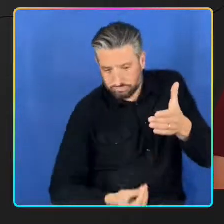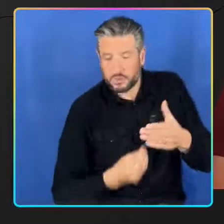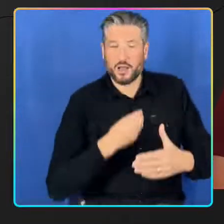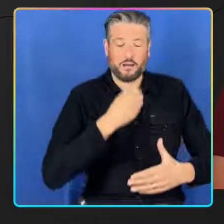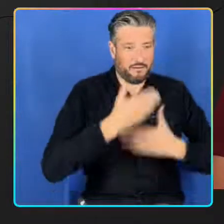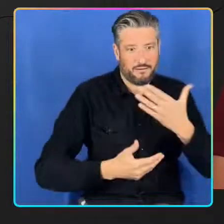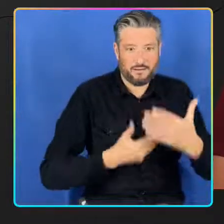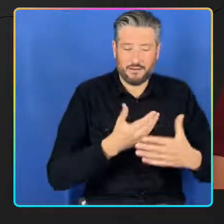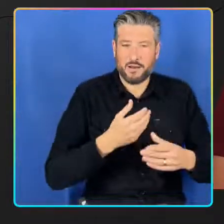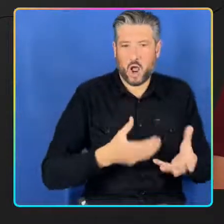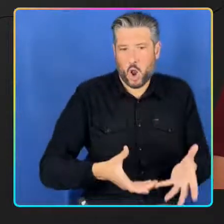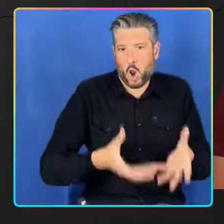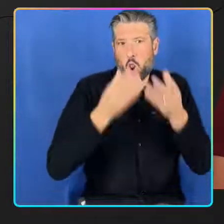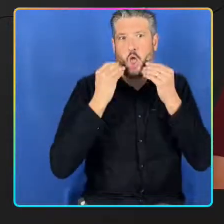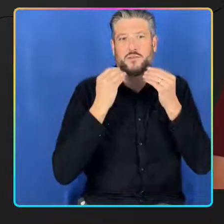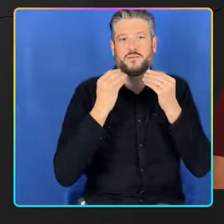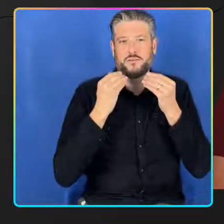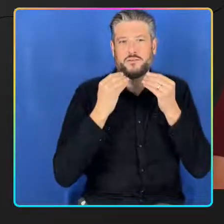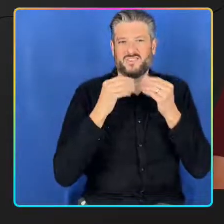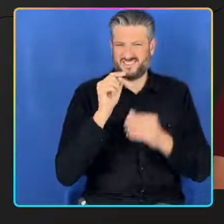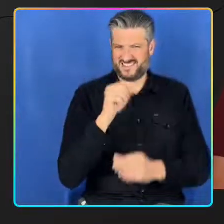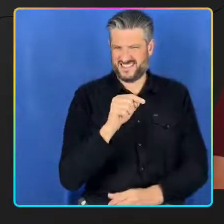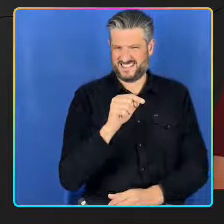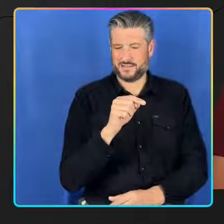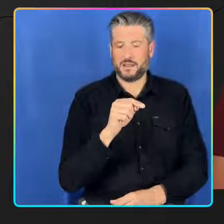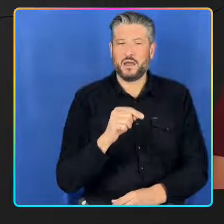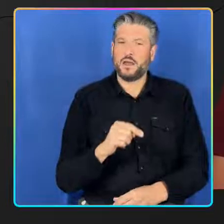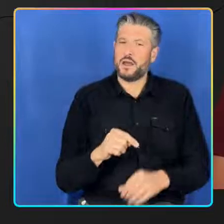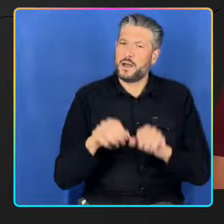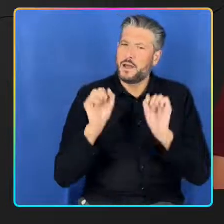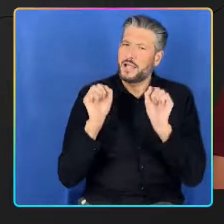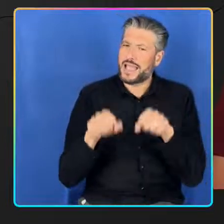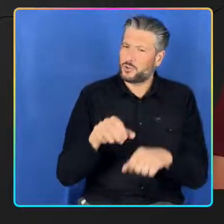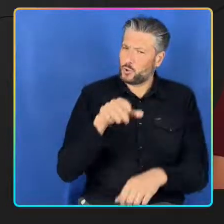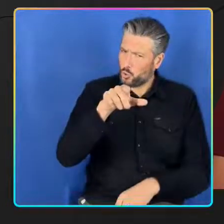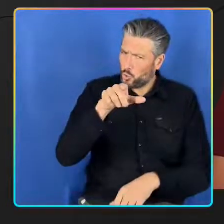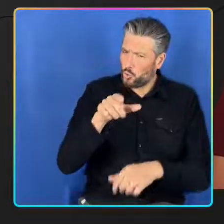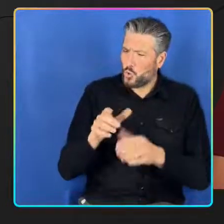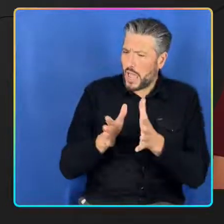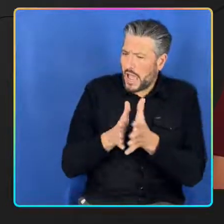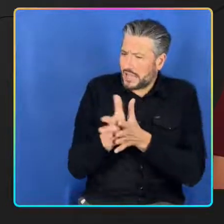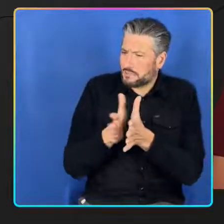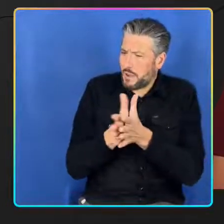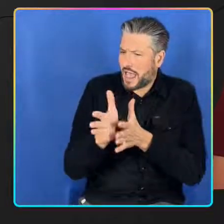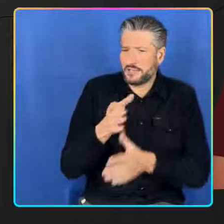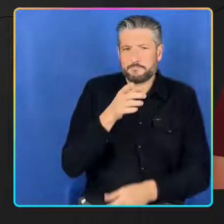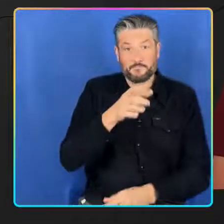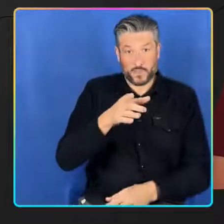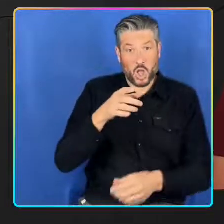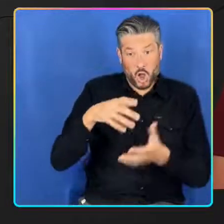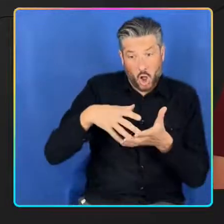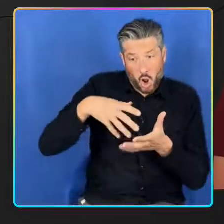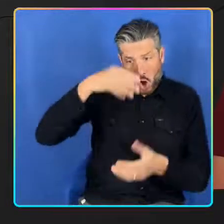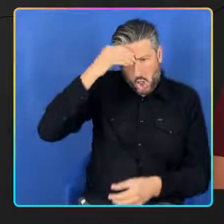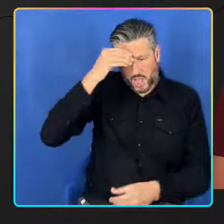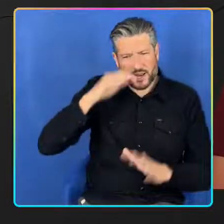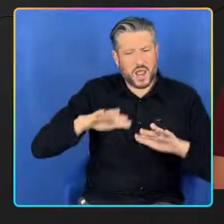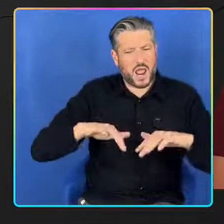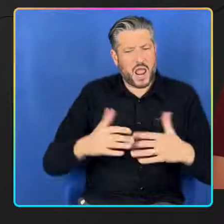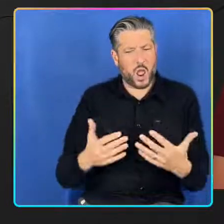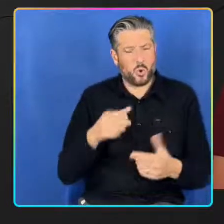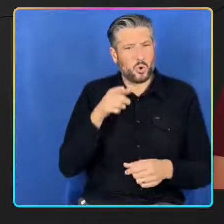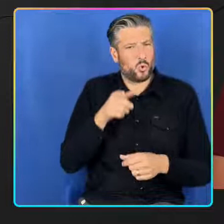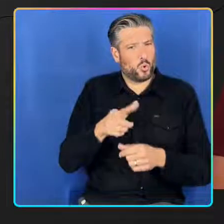wondering, could you share with us what your learning approach is for a new technology? Like, do you have like